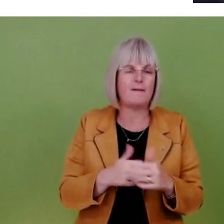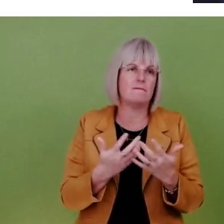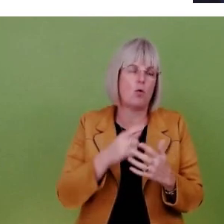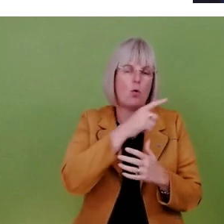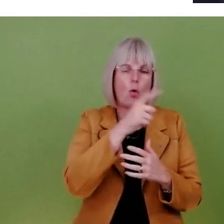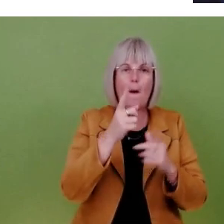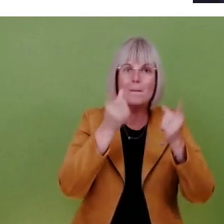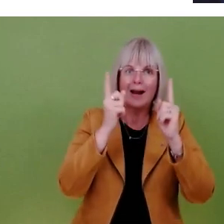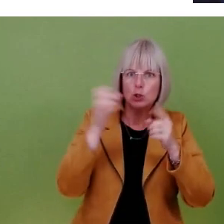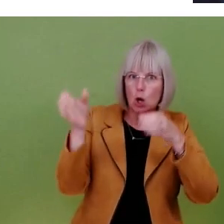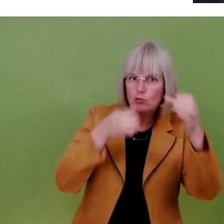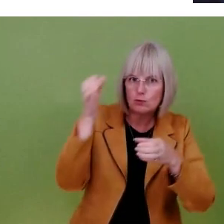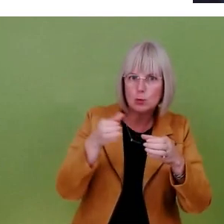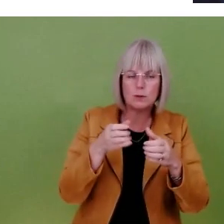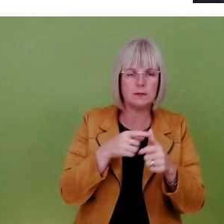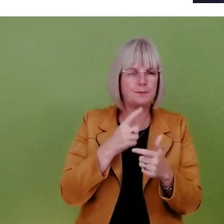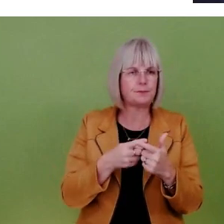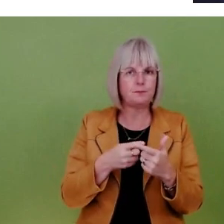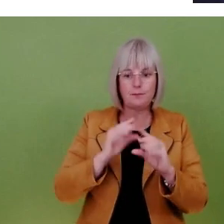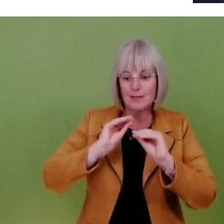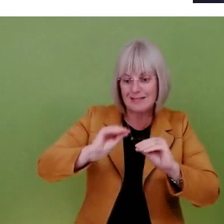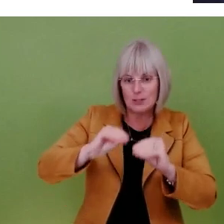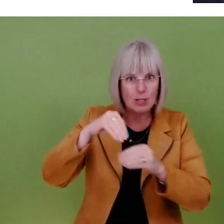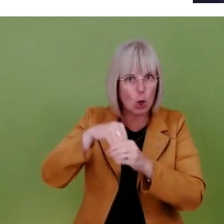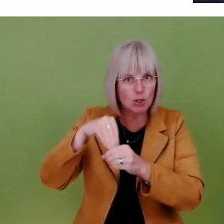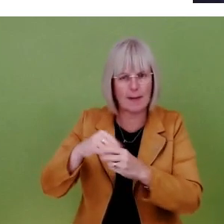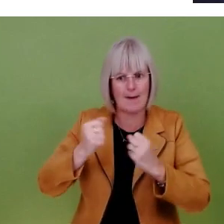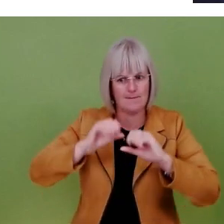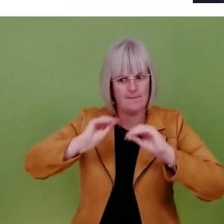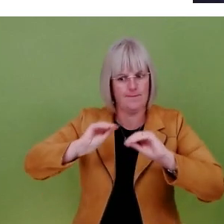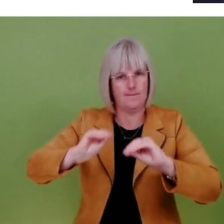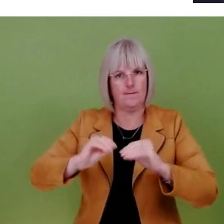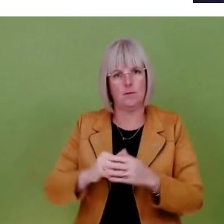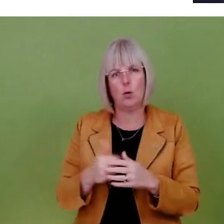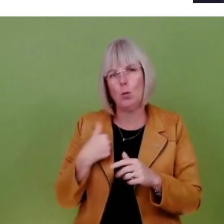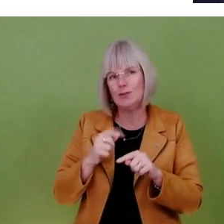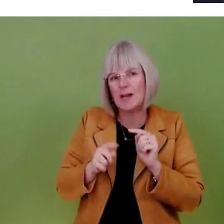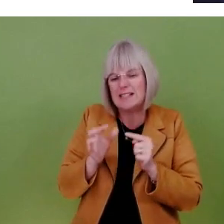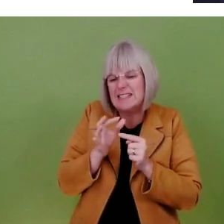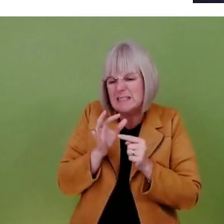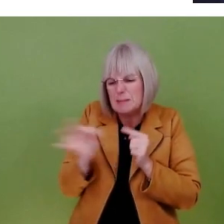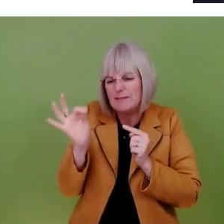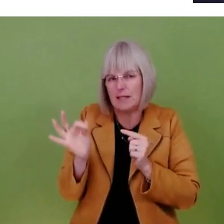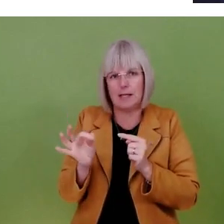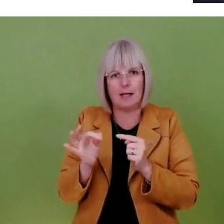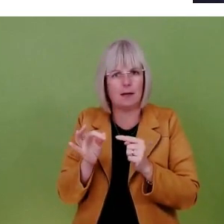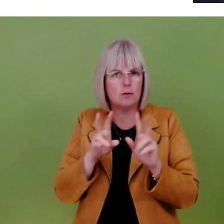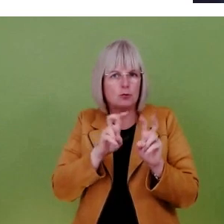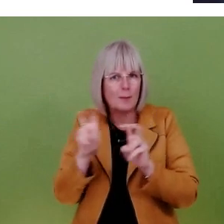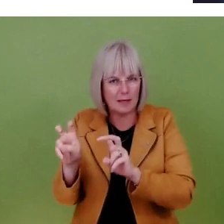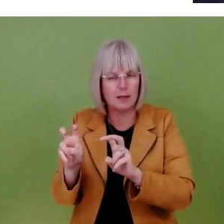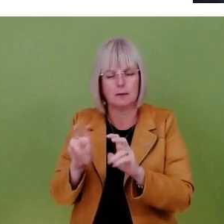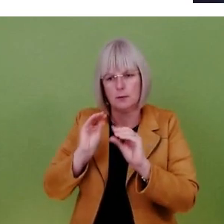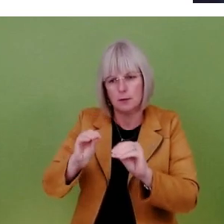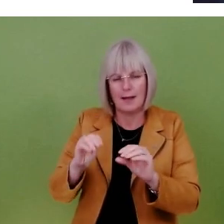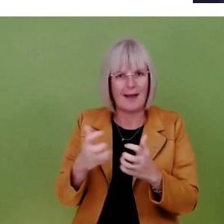teaching content. We do try and train specific competencies with concrete examples of how to manage EDI in clinical practice, and